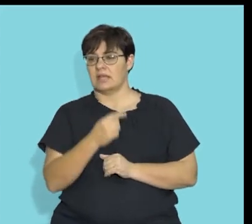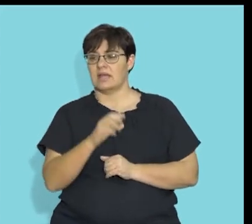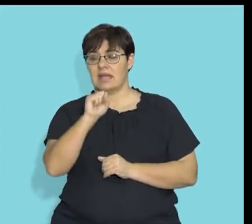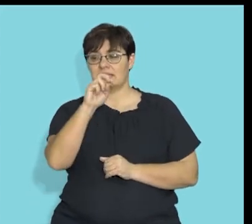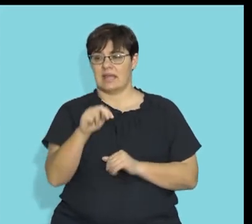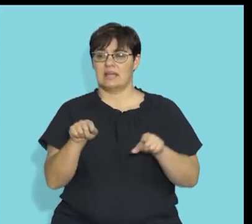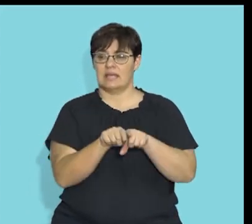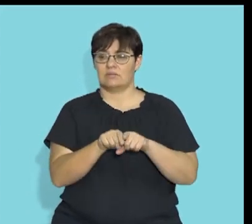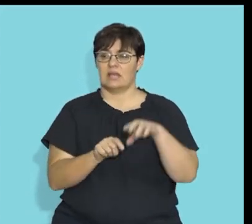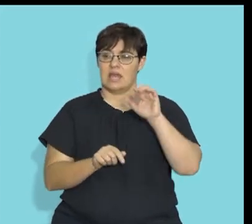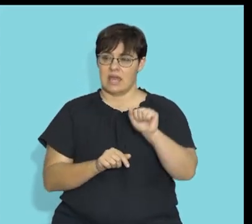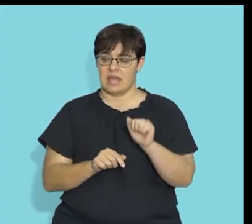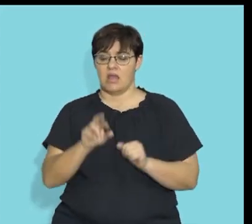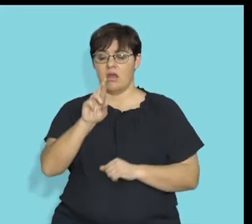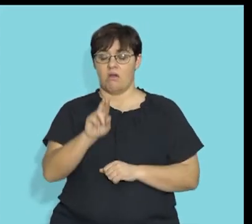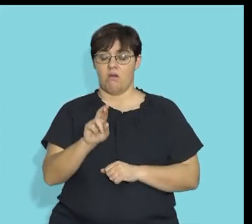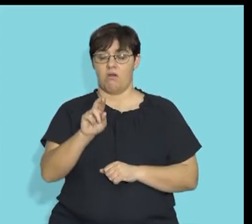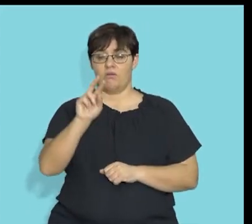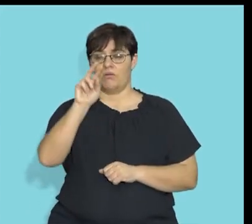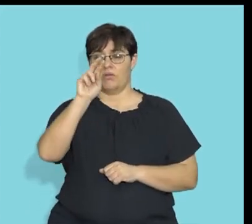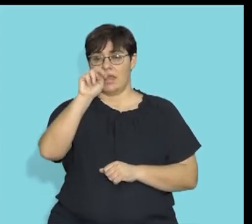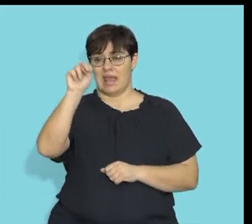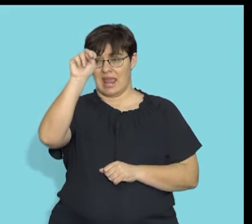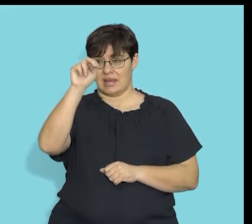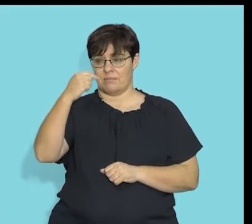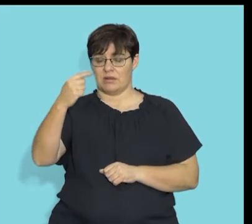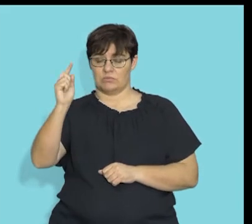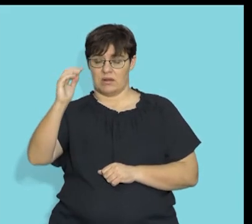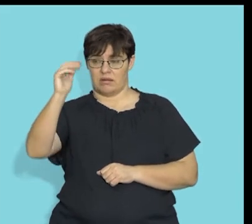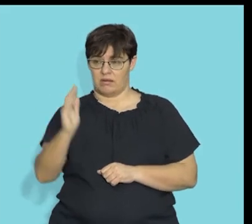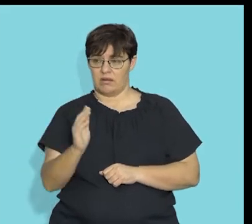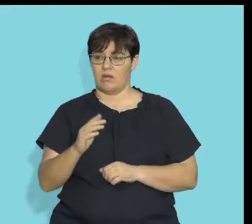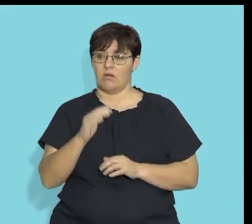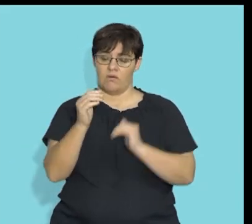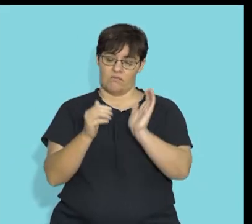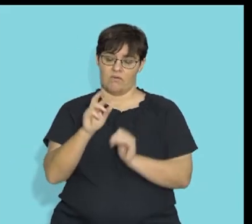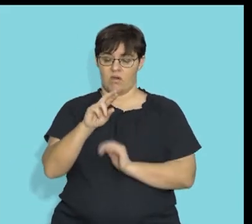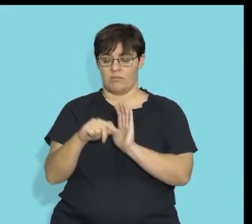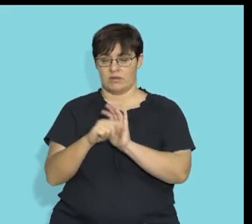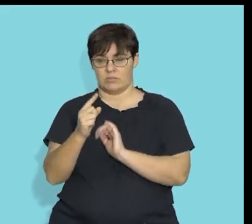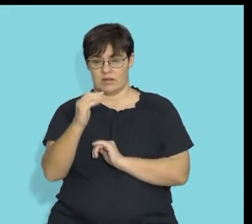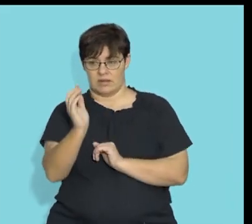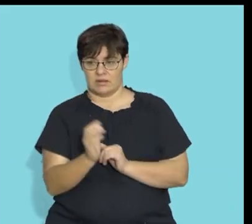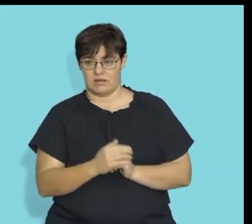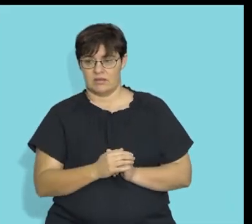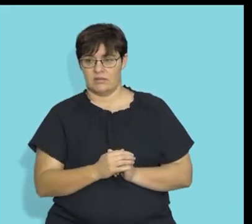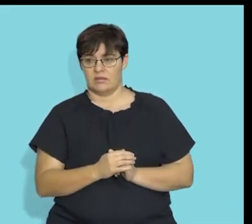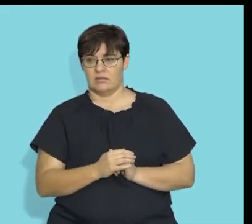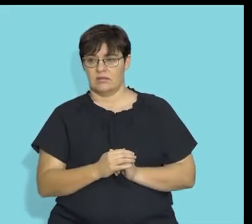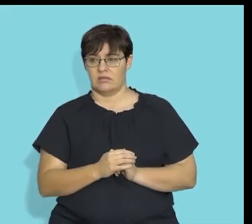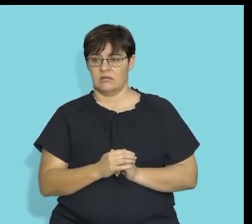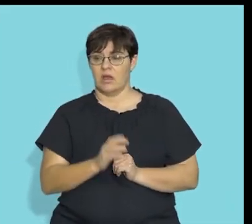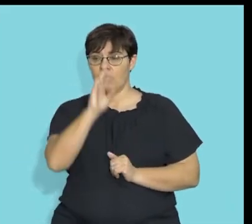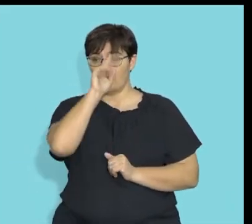use Sn is equal to A times r to the power of n minus 1 all over r minus 1.